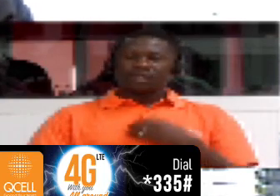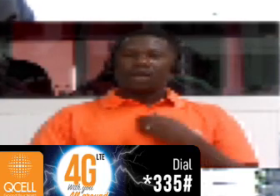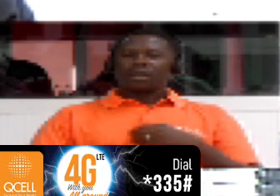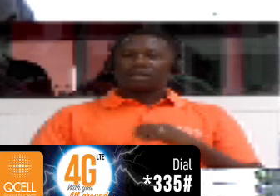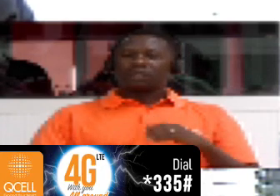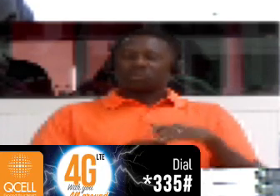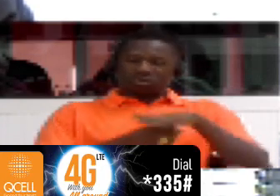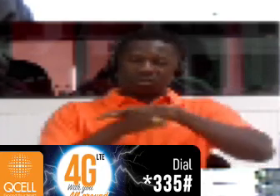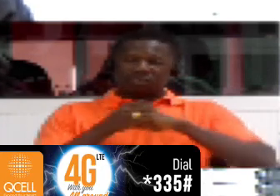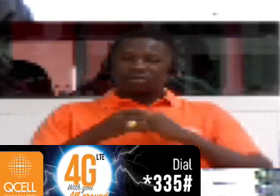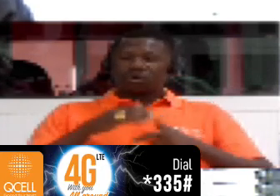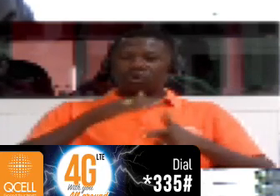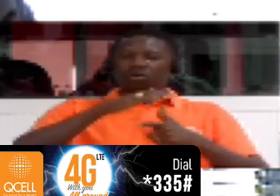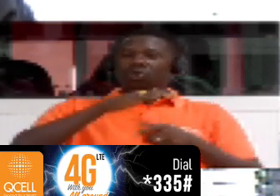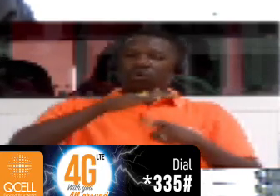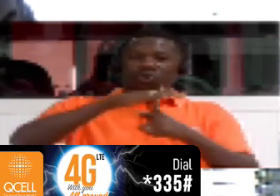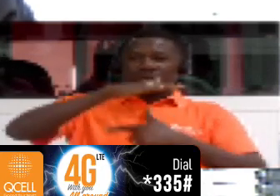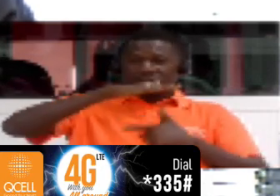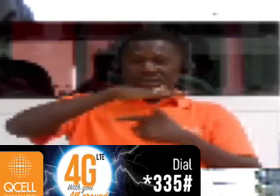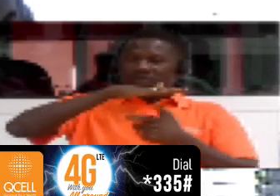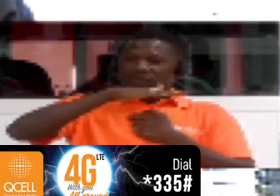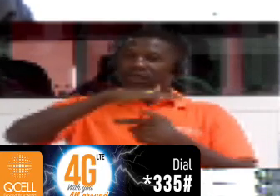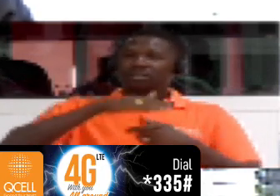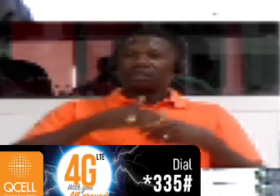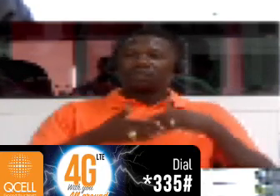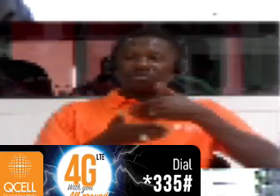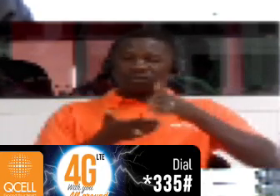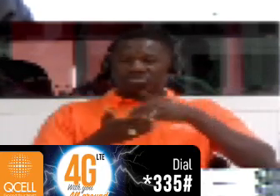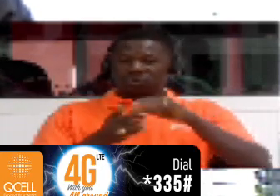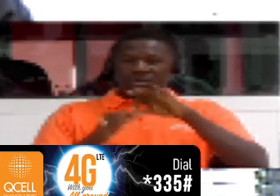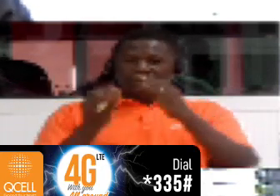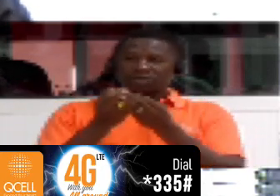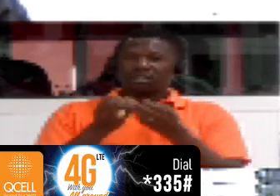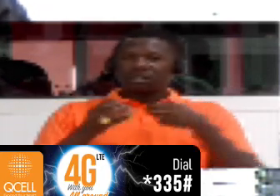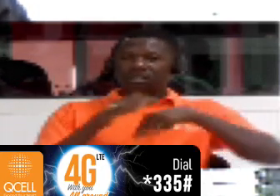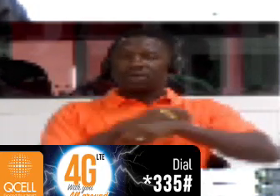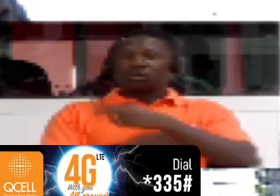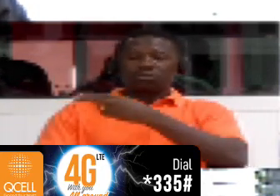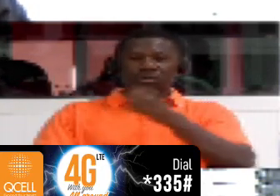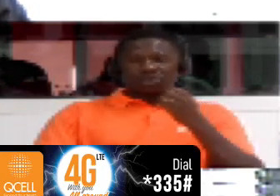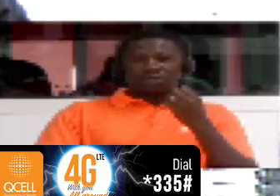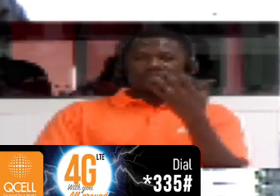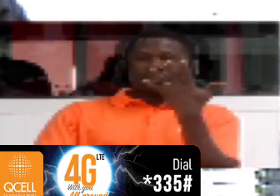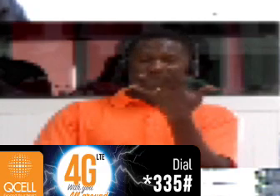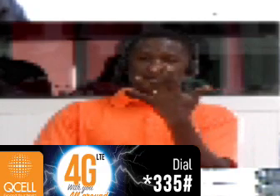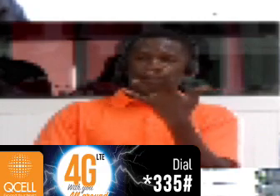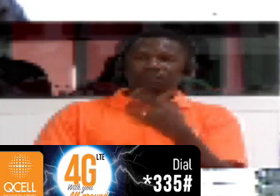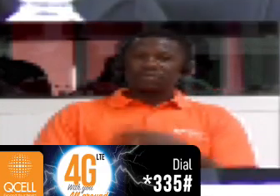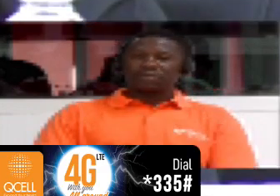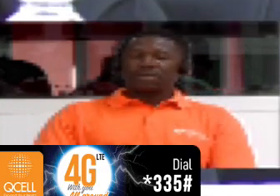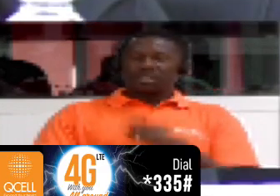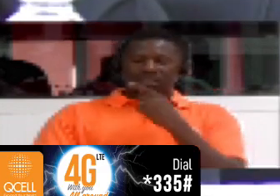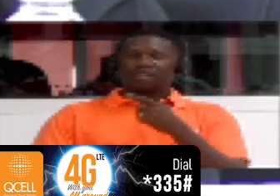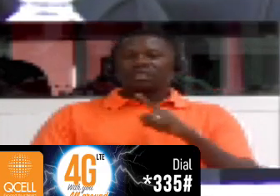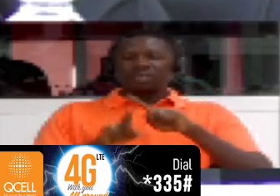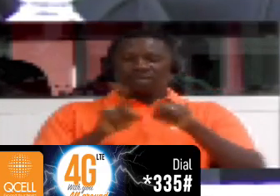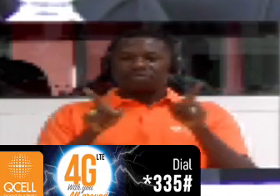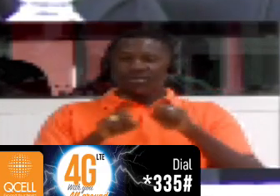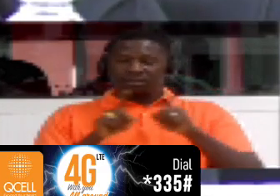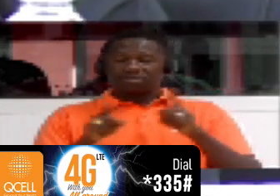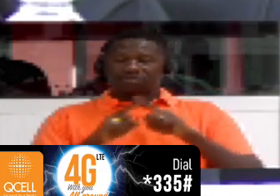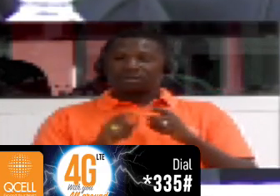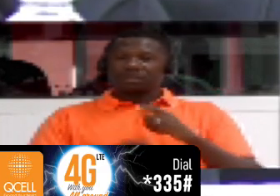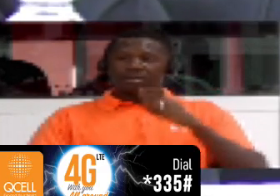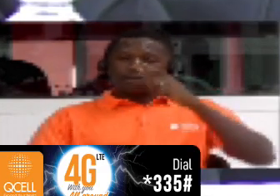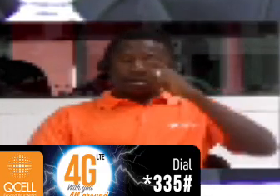cover 2005. I covered the under 17 in 2005. Just so that I can clarify the different PIU stations where you were